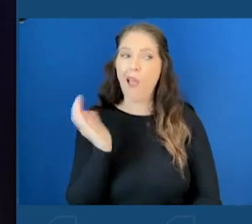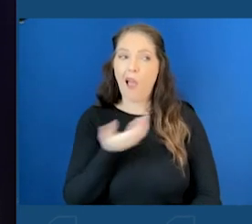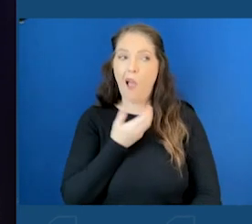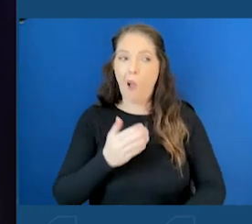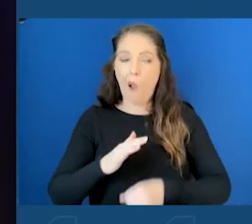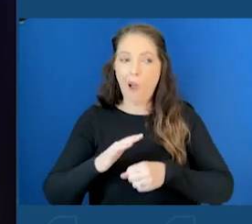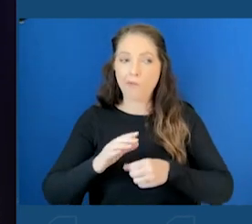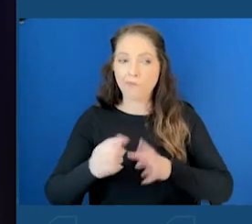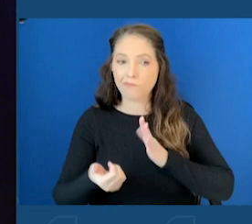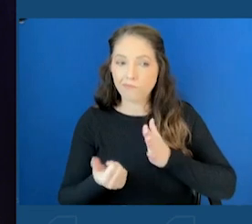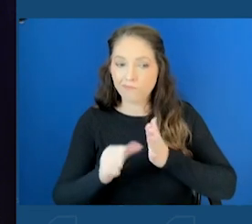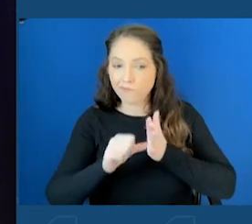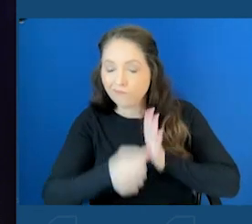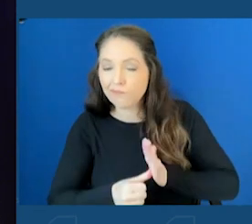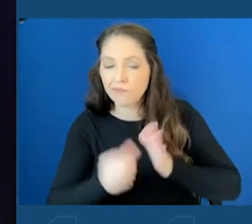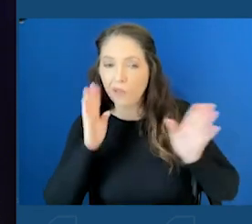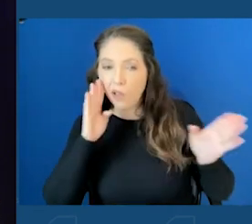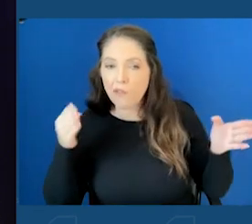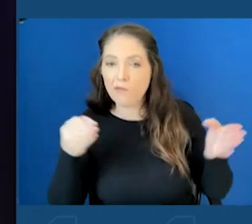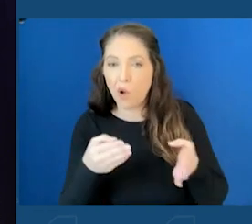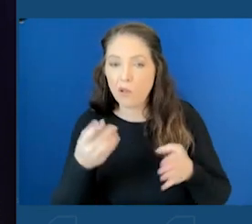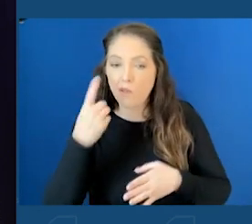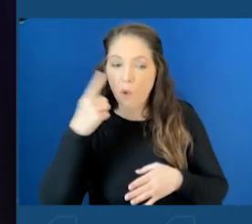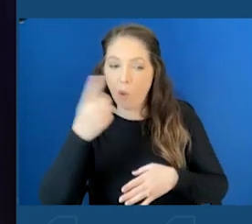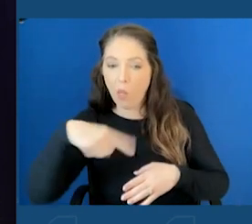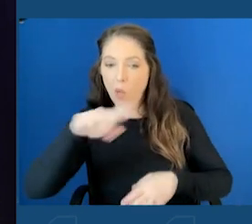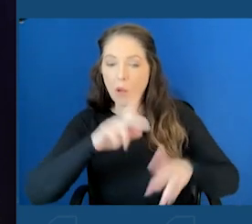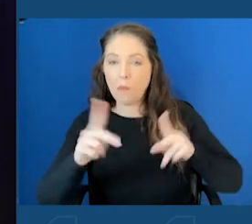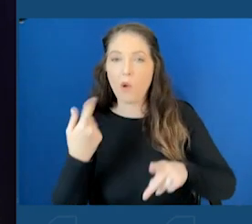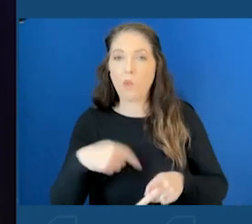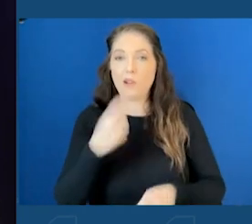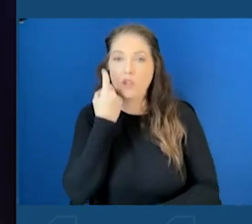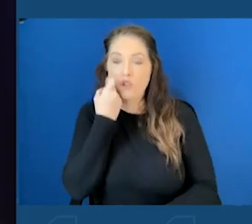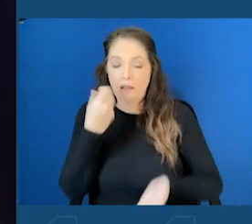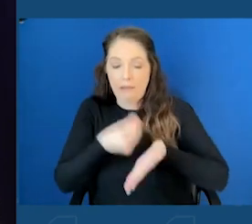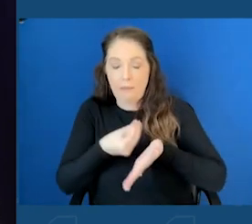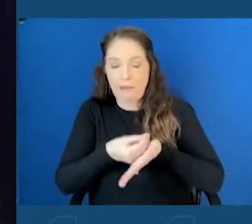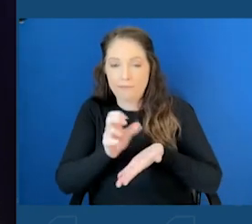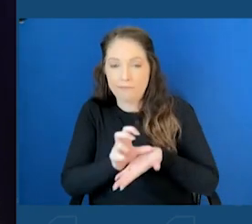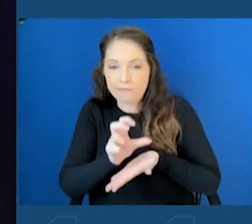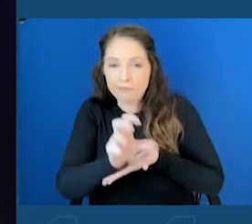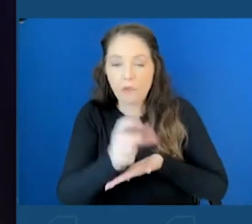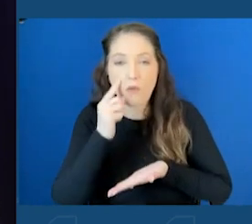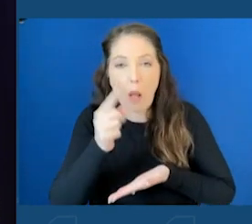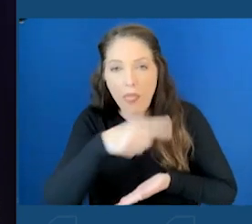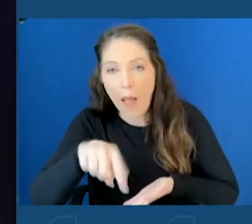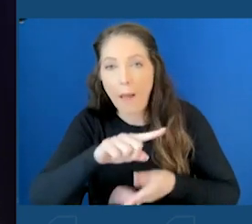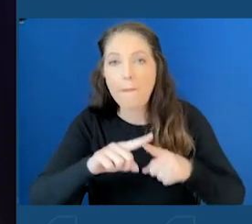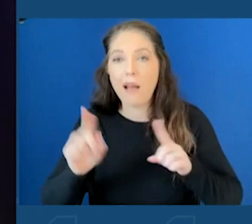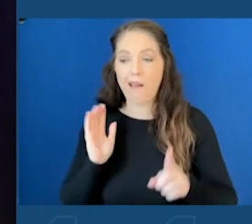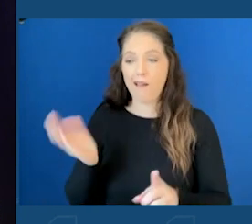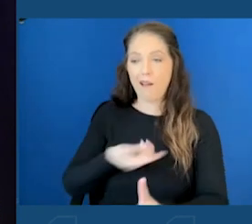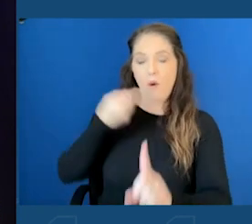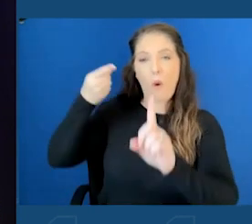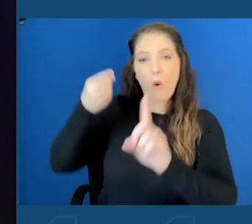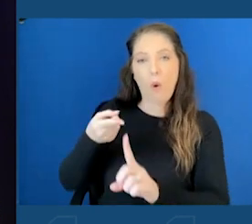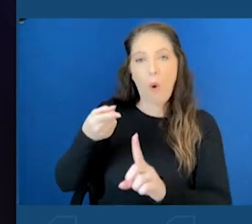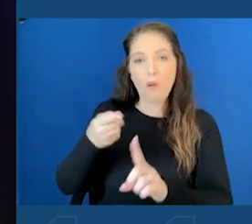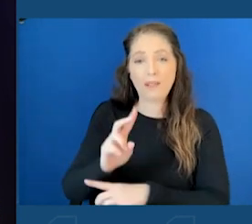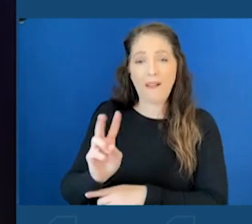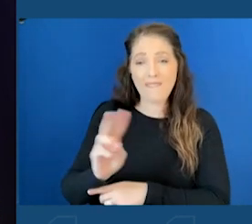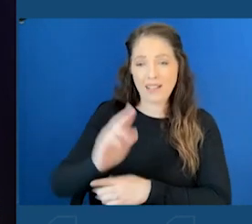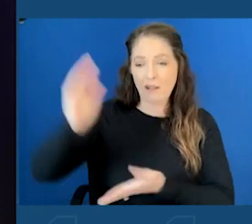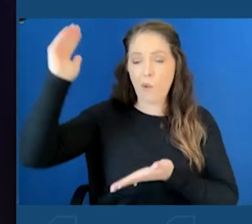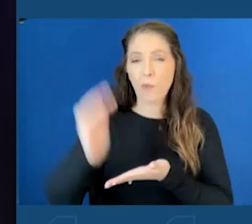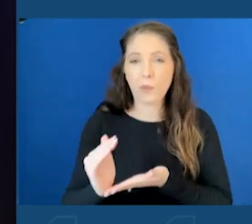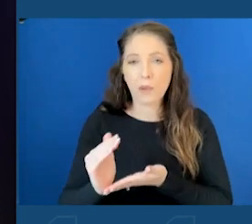increased just recently monetary compensation for them, but our goal is to reduce the number of victims overall. We're not